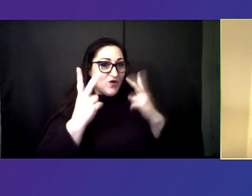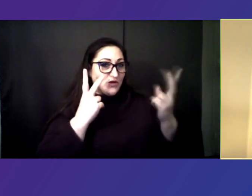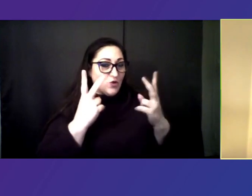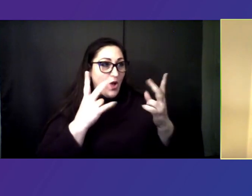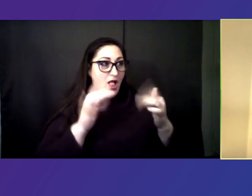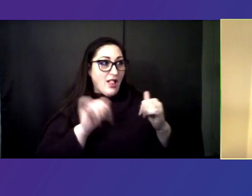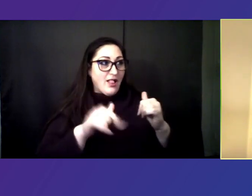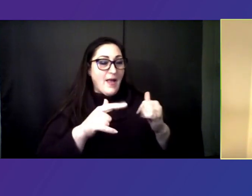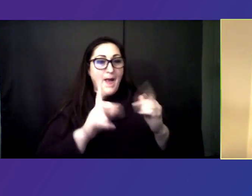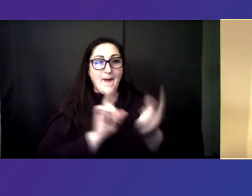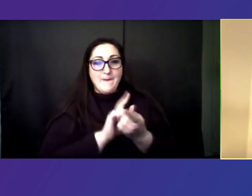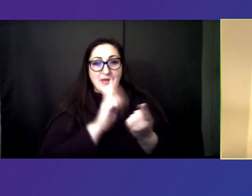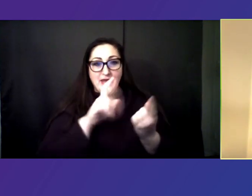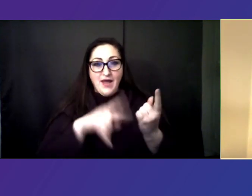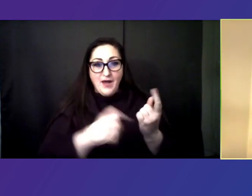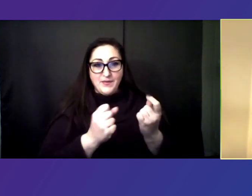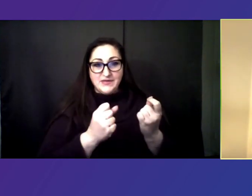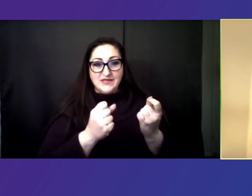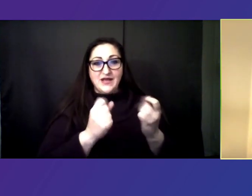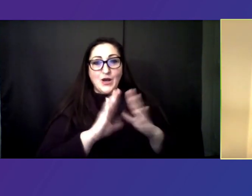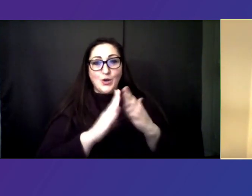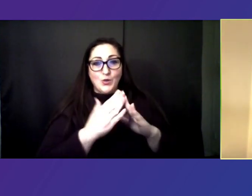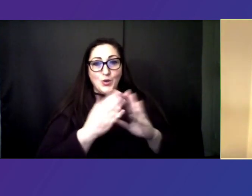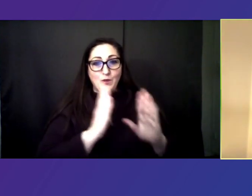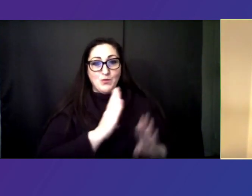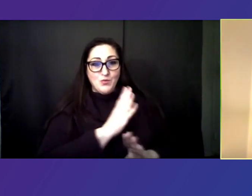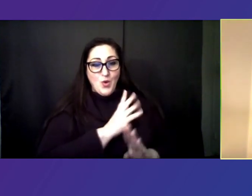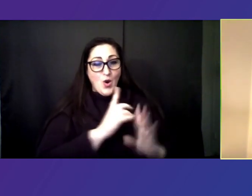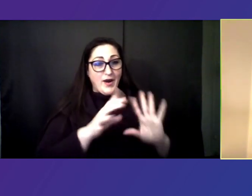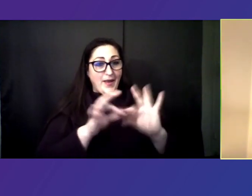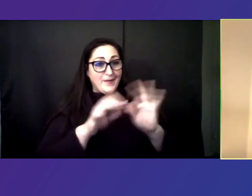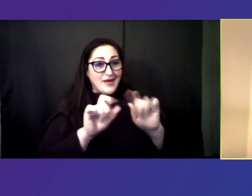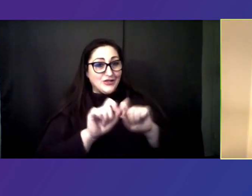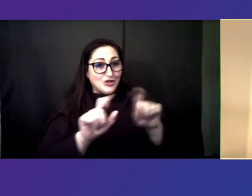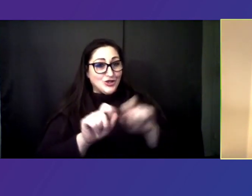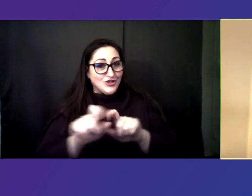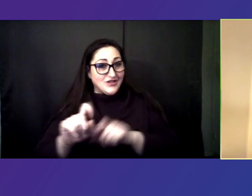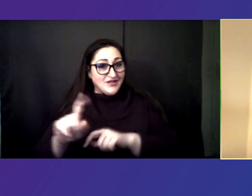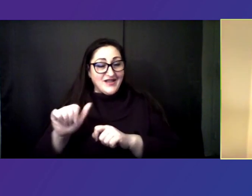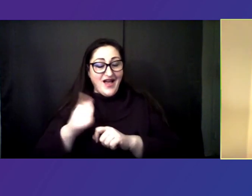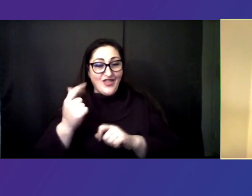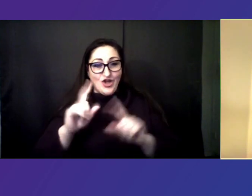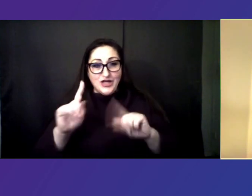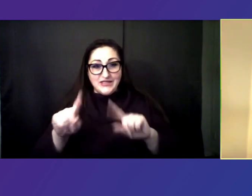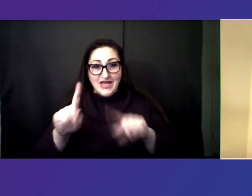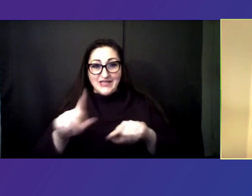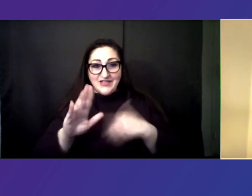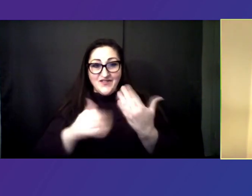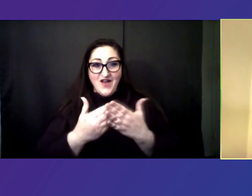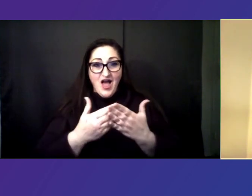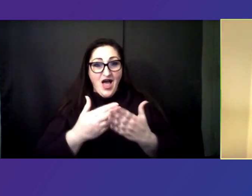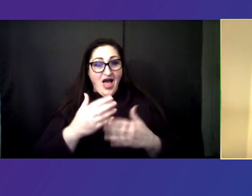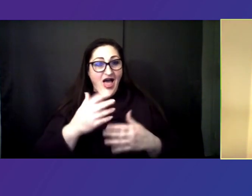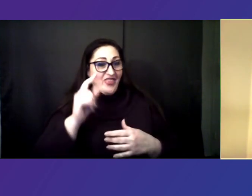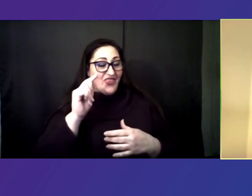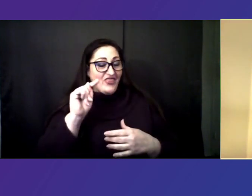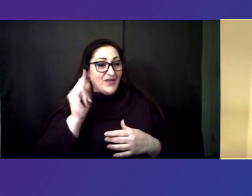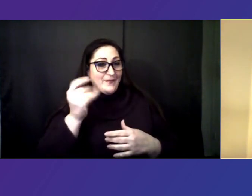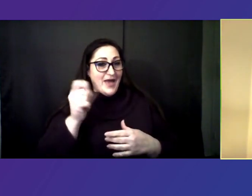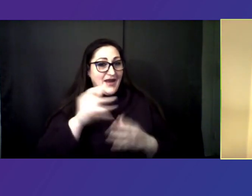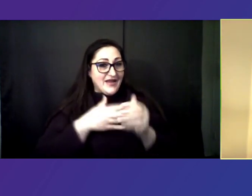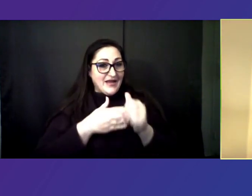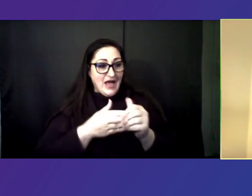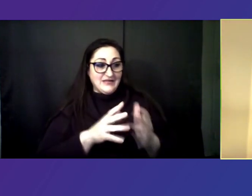conversations at our community board. Message other attendees and engage with symposium thematic guides in the digital program